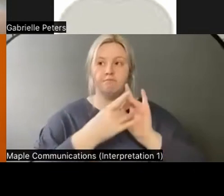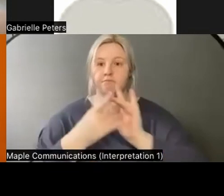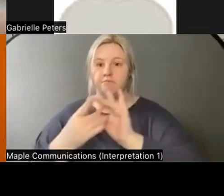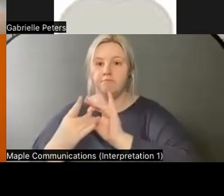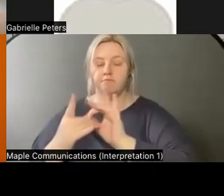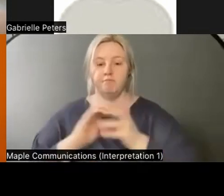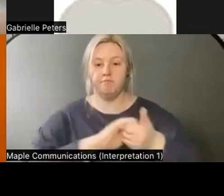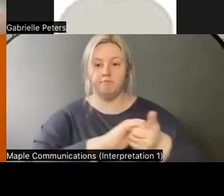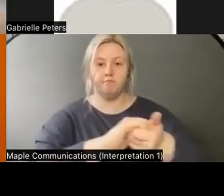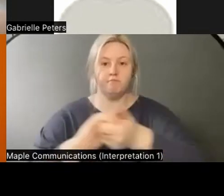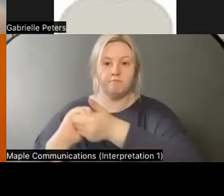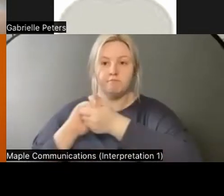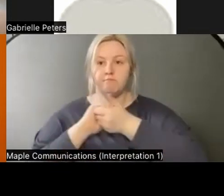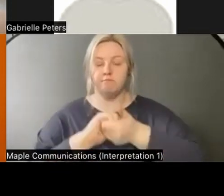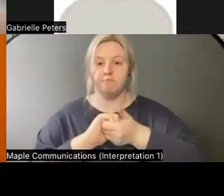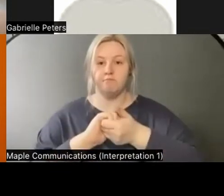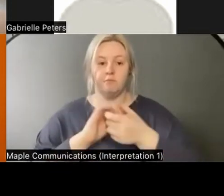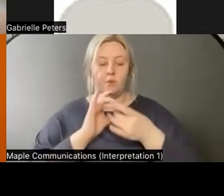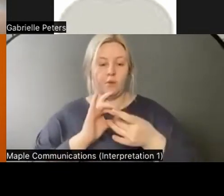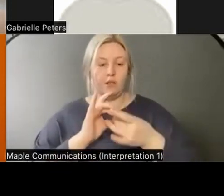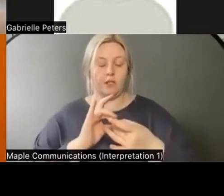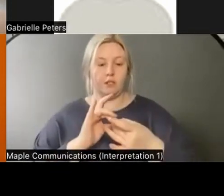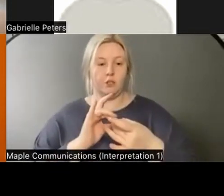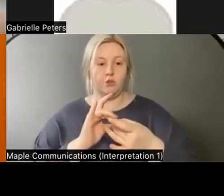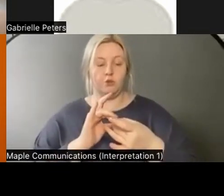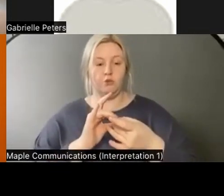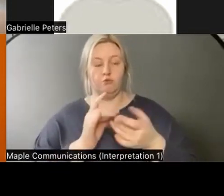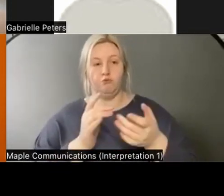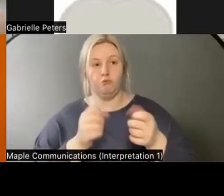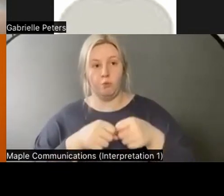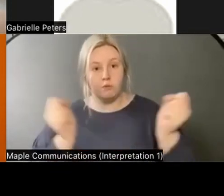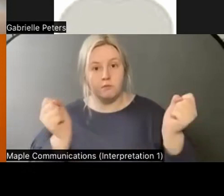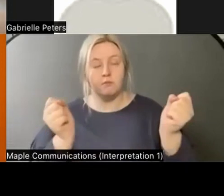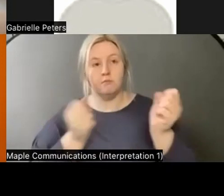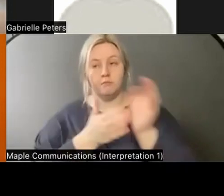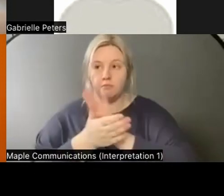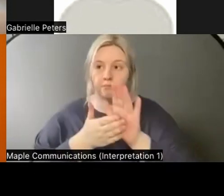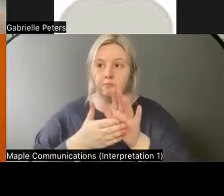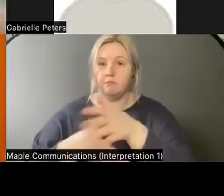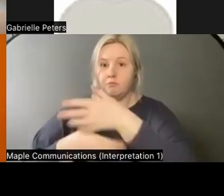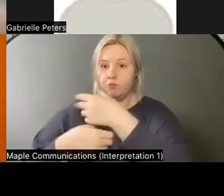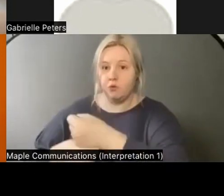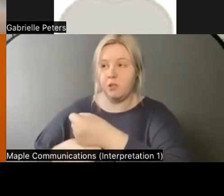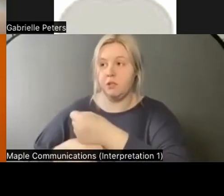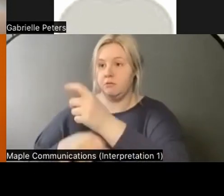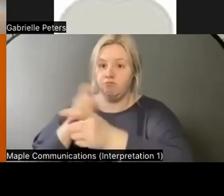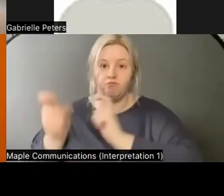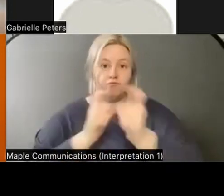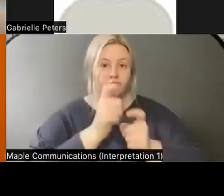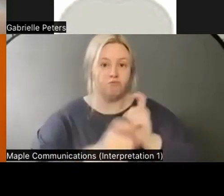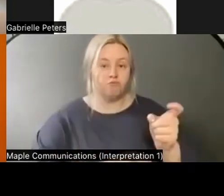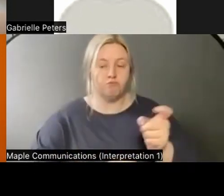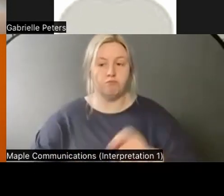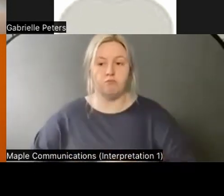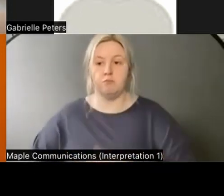founded in decency, generosity, and trust. We at the